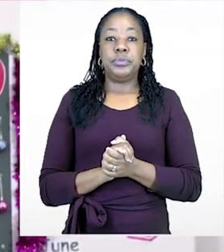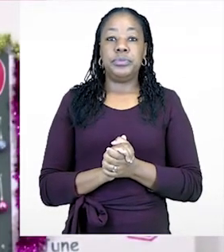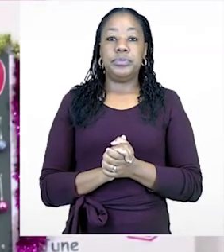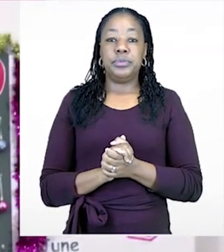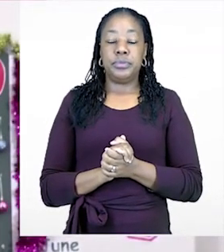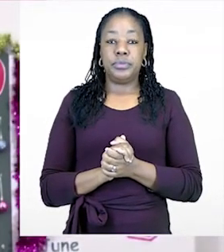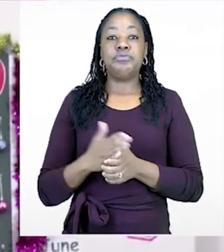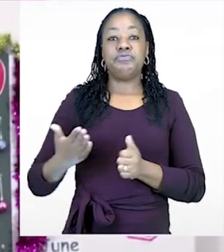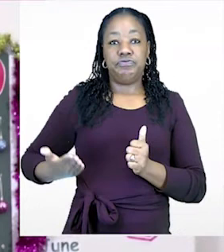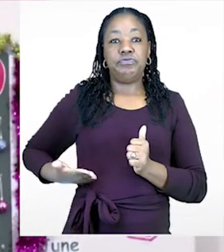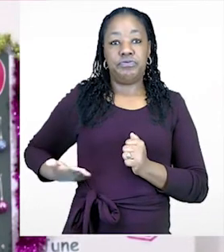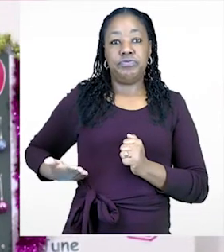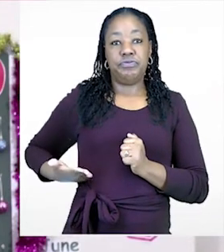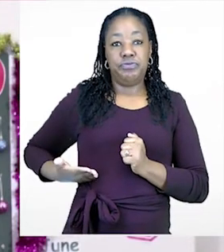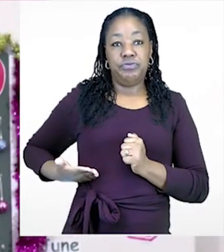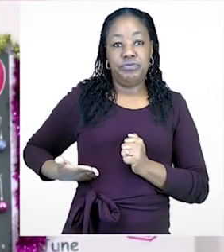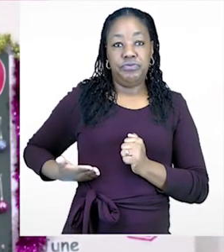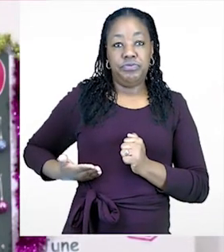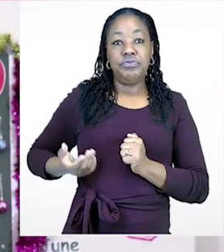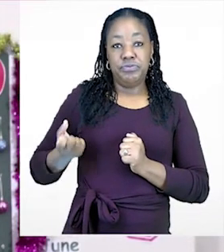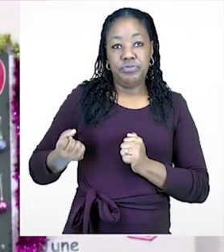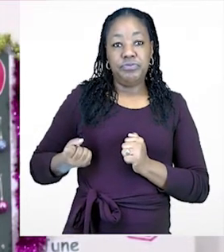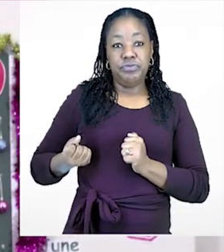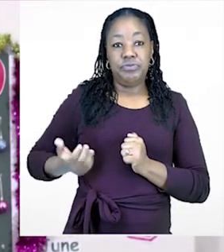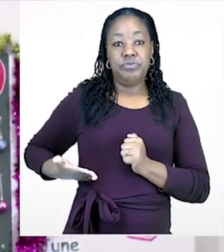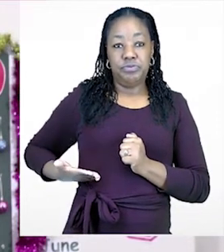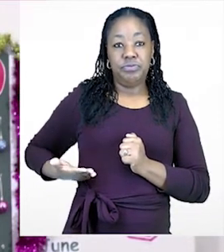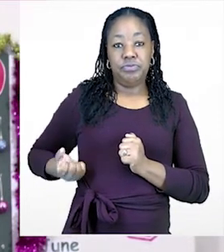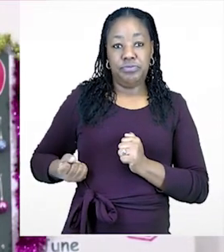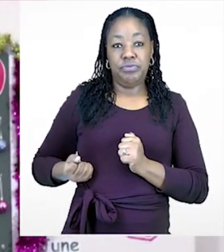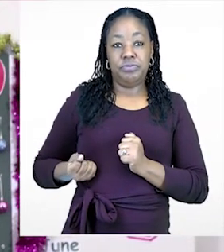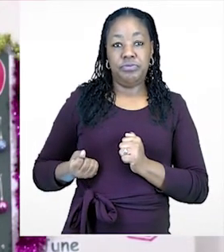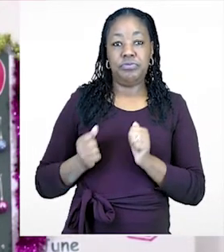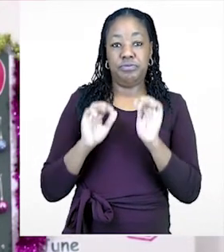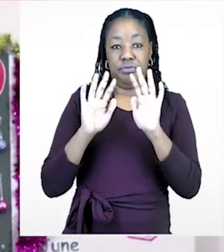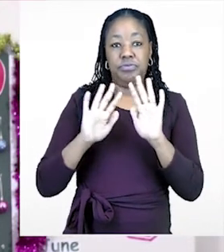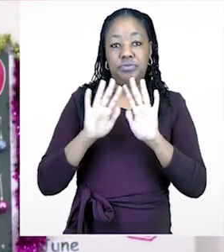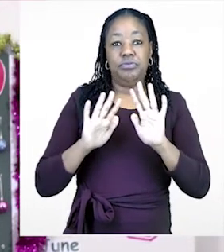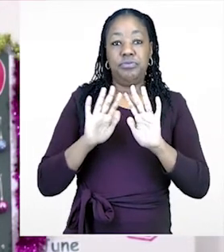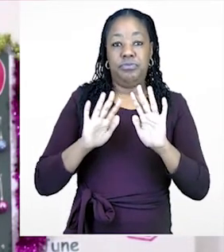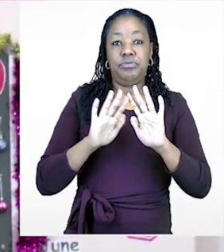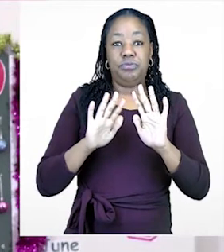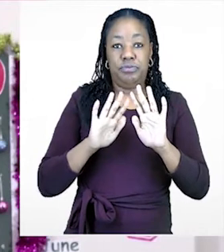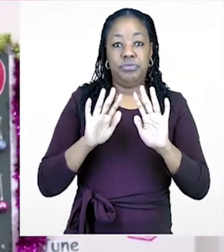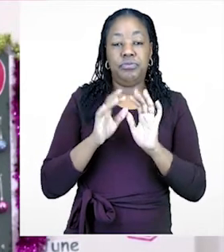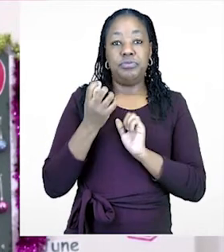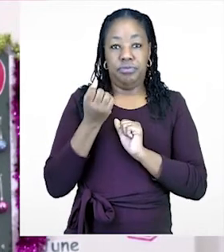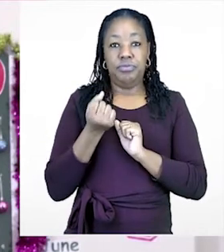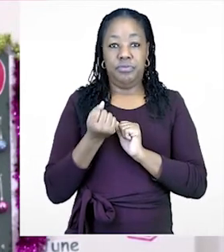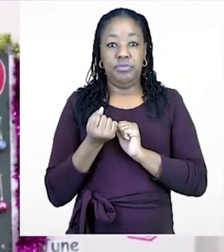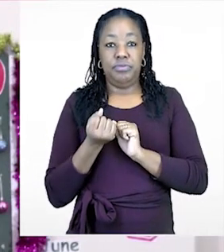that there's a chair, and we have a chair as well. There is also crayons in your book, and we also have crayons as